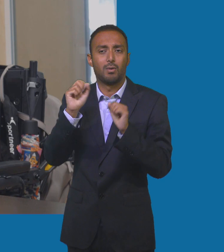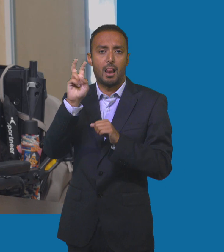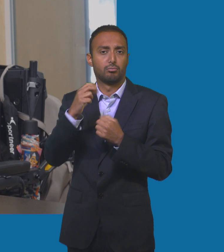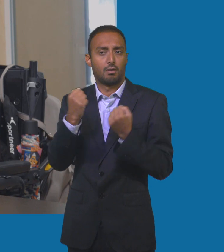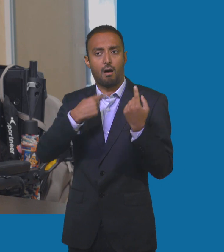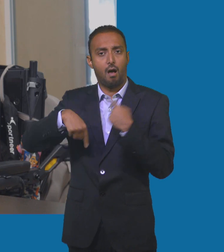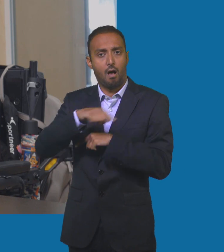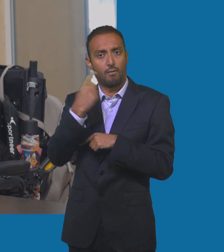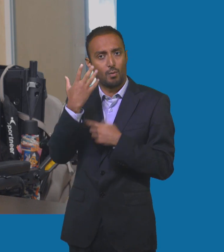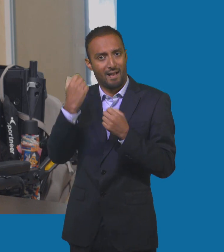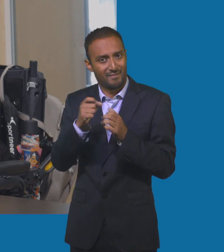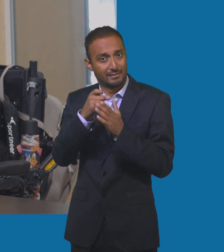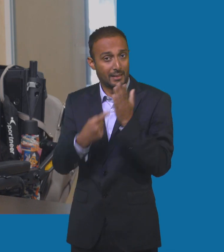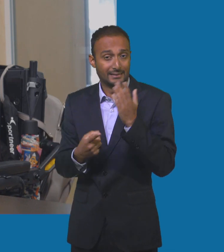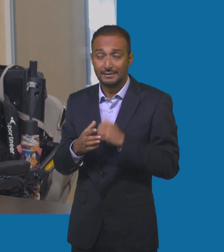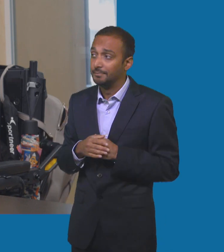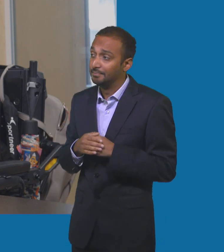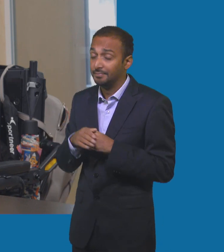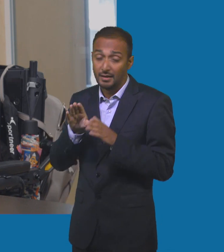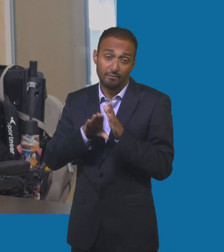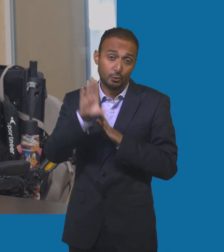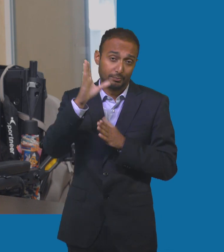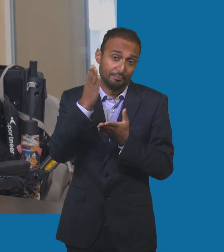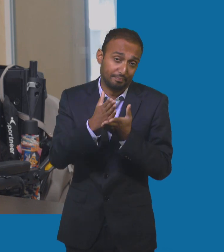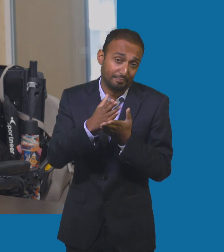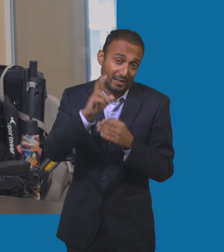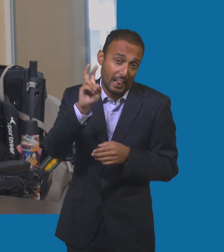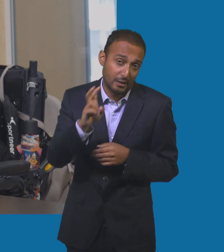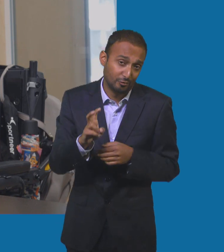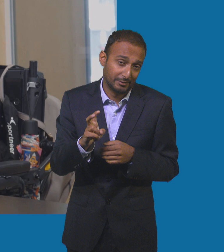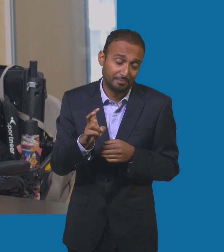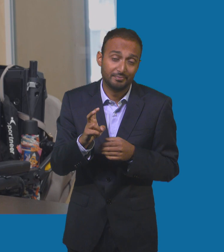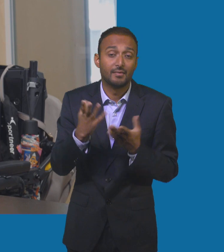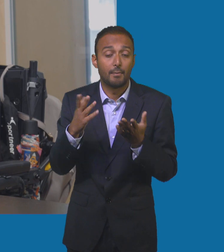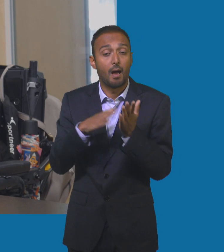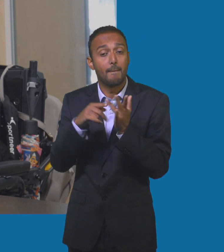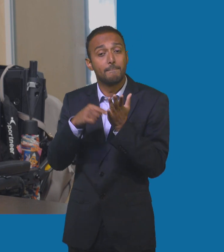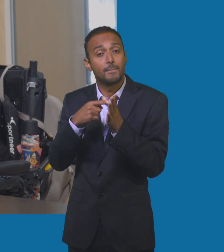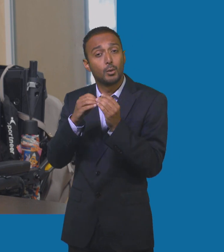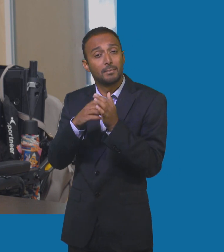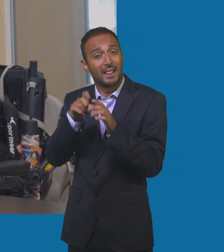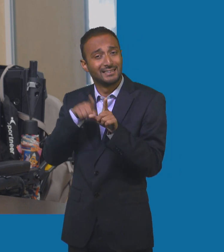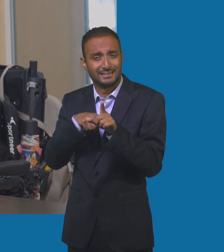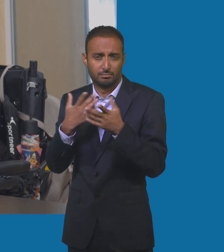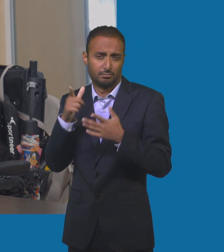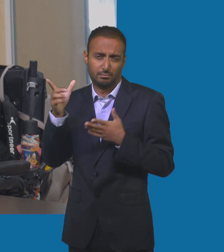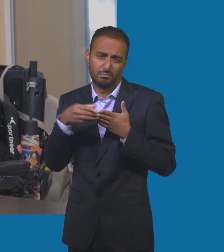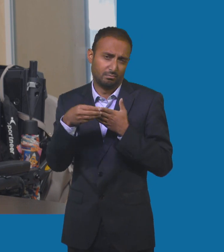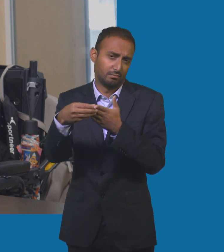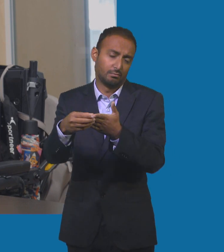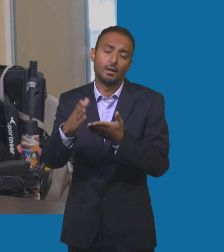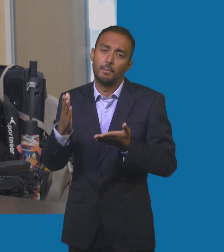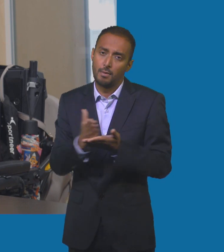future certainly is electric. There's no doubt about that. But Motability are leading the way to ensure it's a